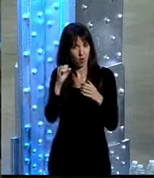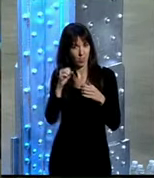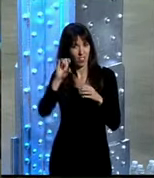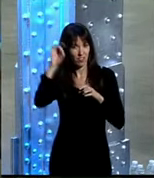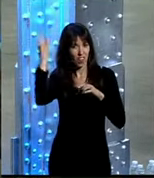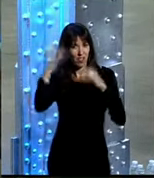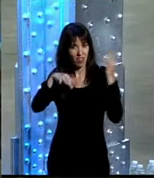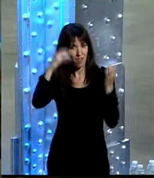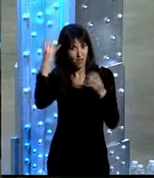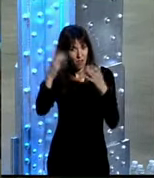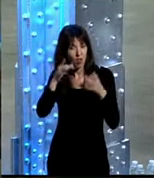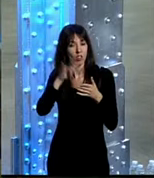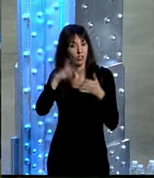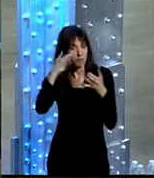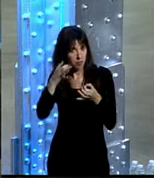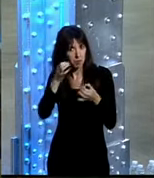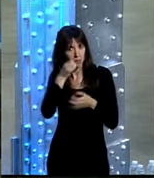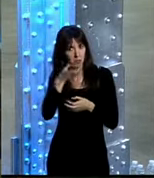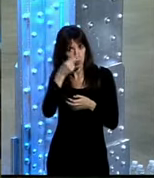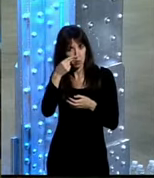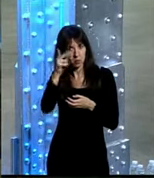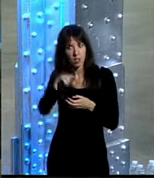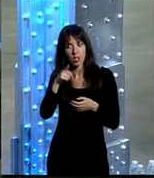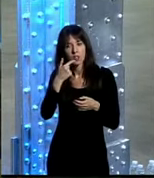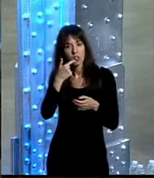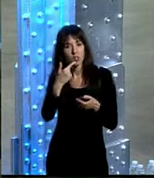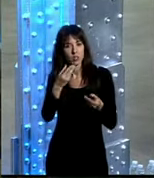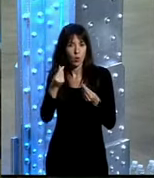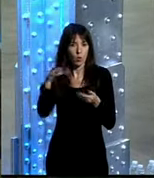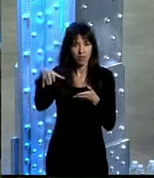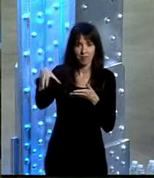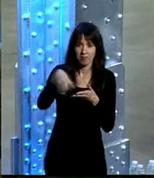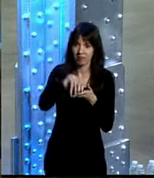Private Interests, to keep working in Bogotá.